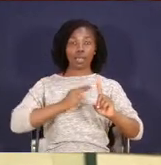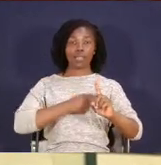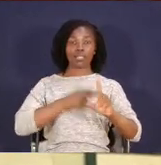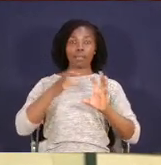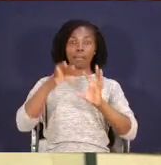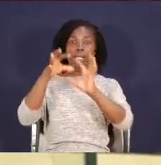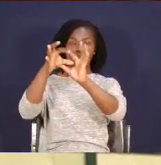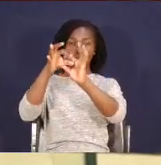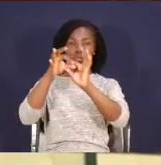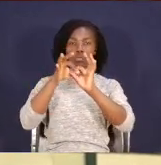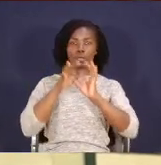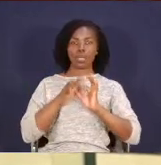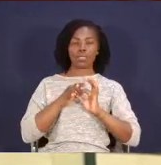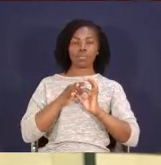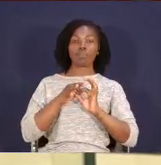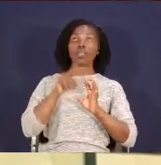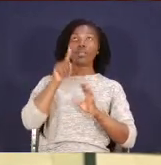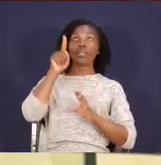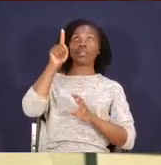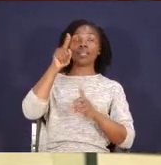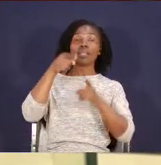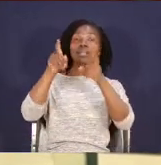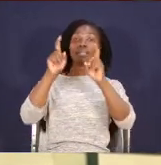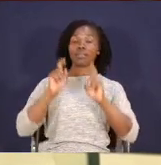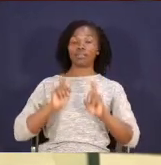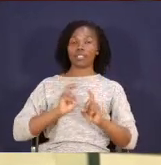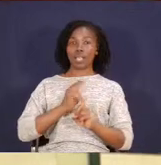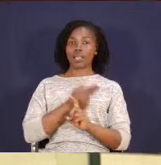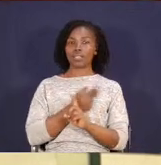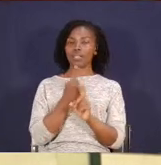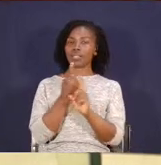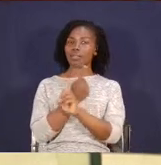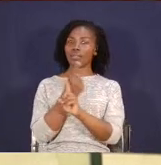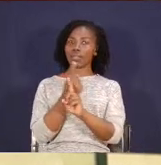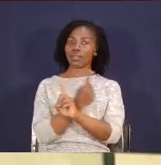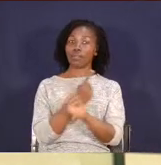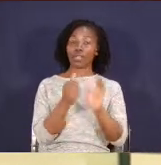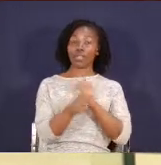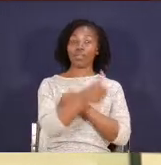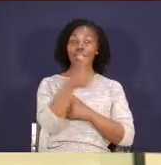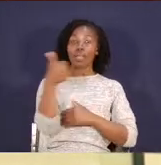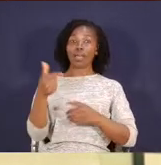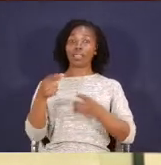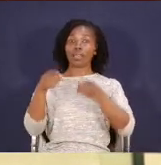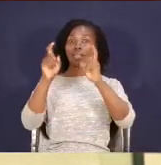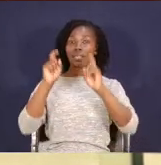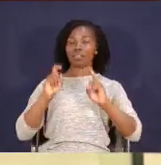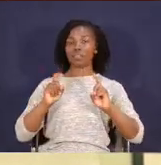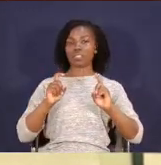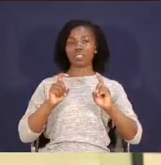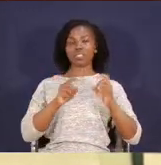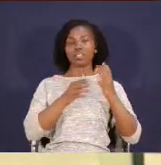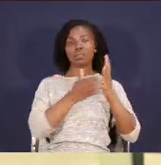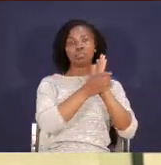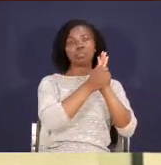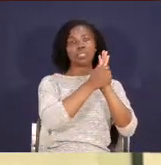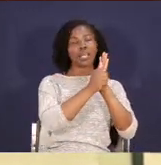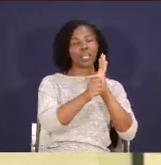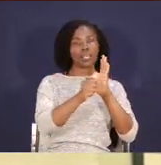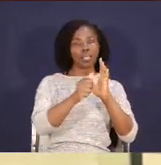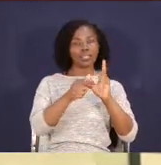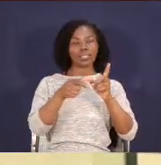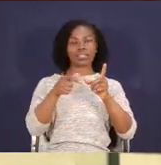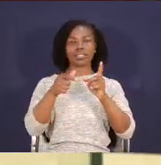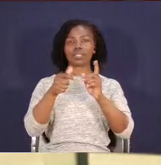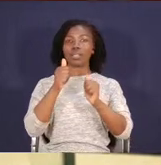it is God who gives us these gifts. There are other gifts that he has given us in terms of talents and abilities that